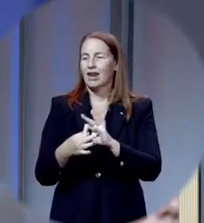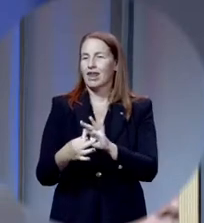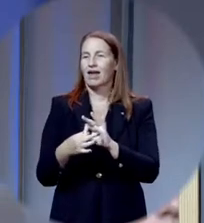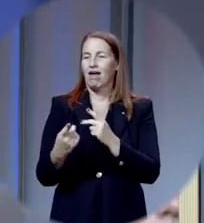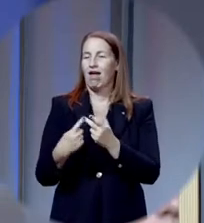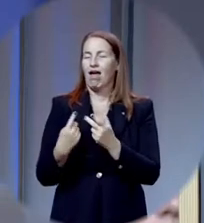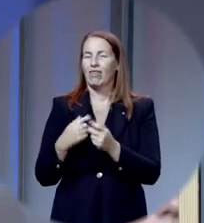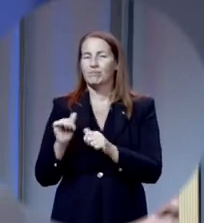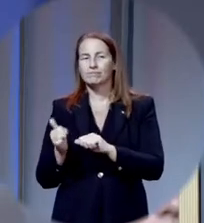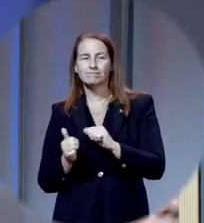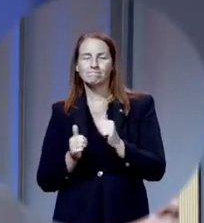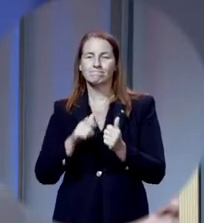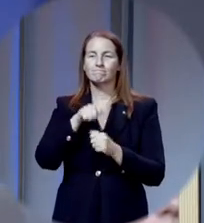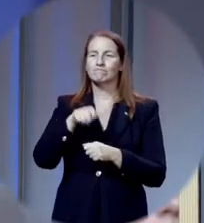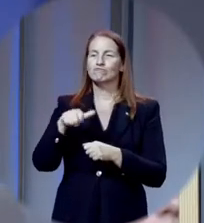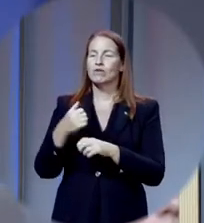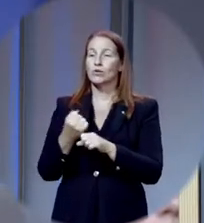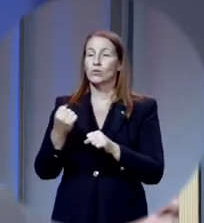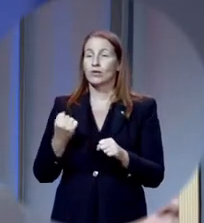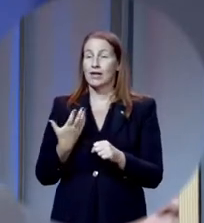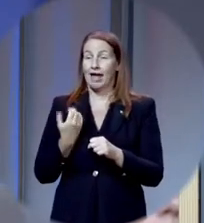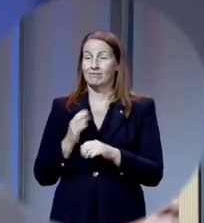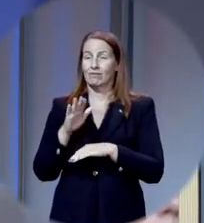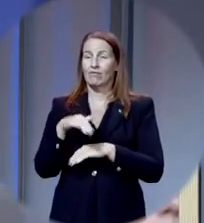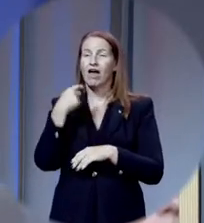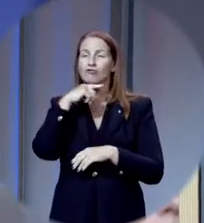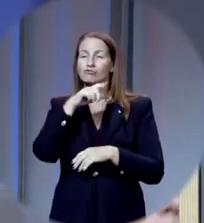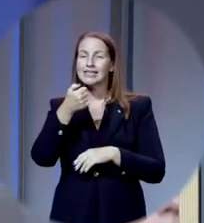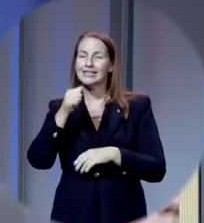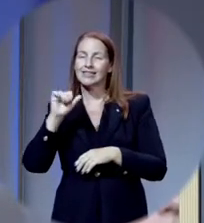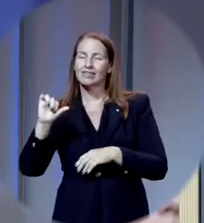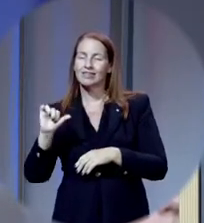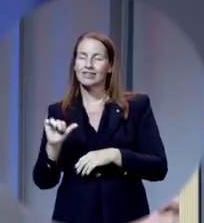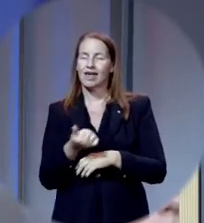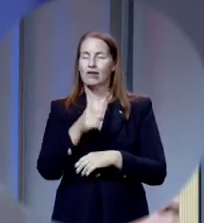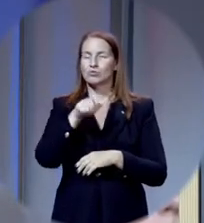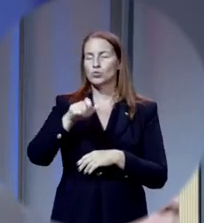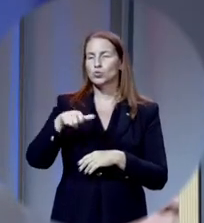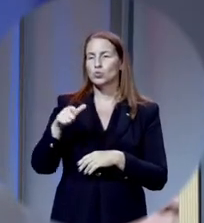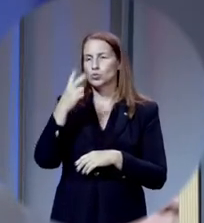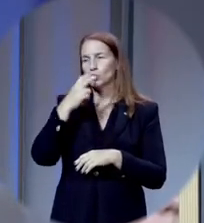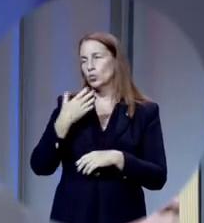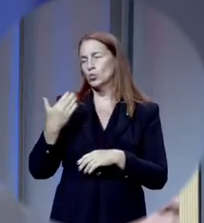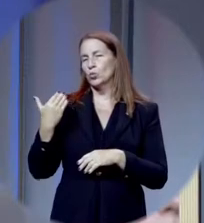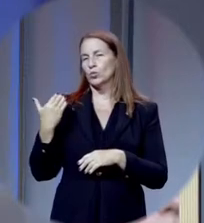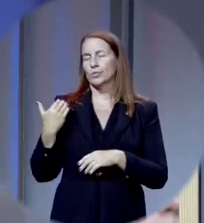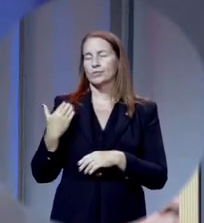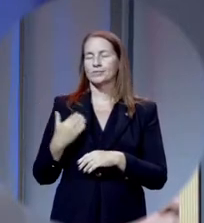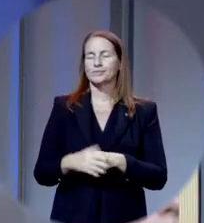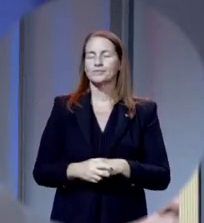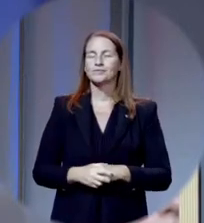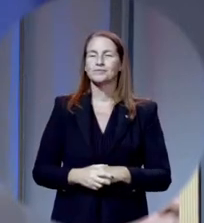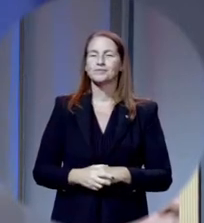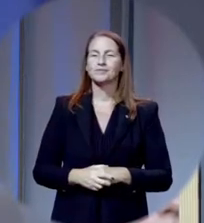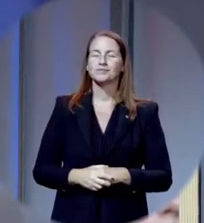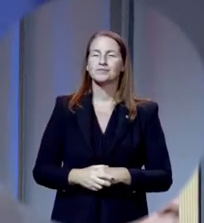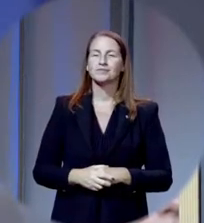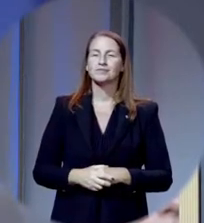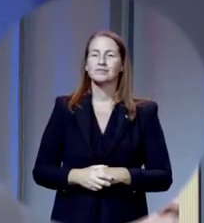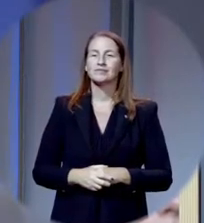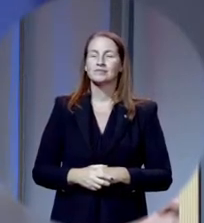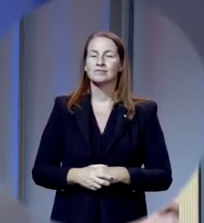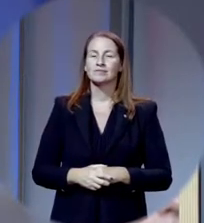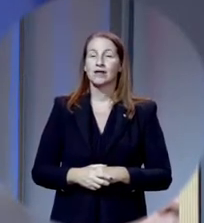to the over 160,000 graduates, alumni, that have gone before you. This is